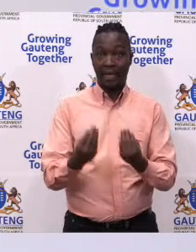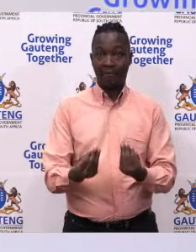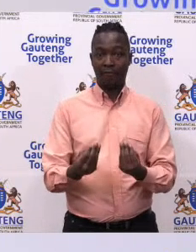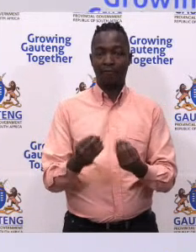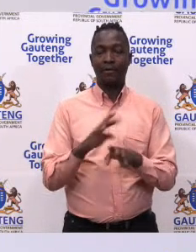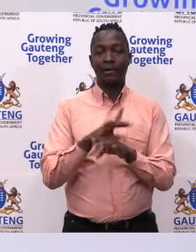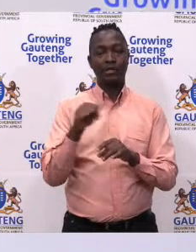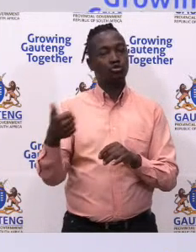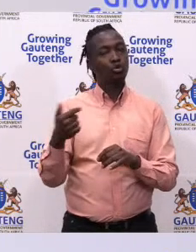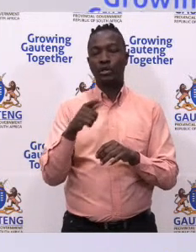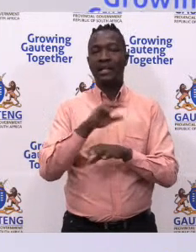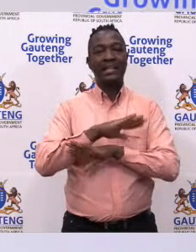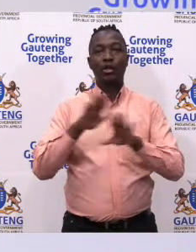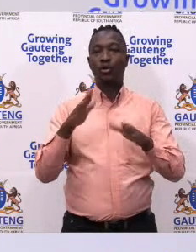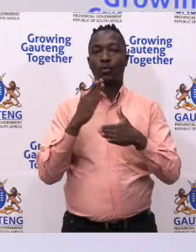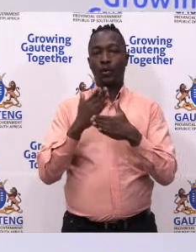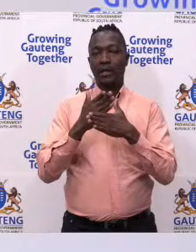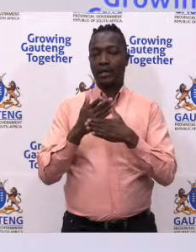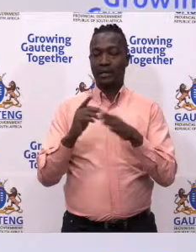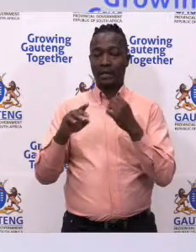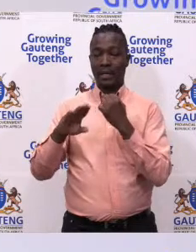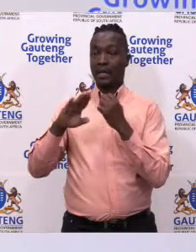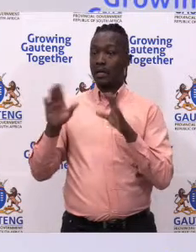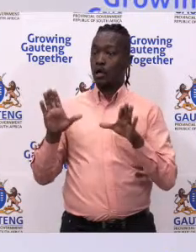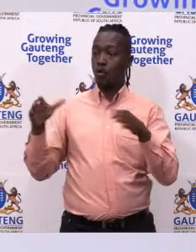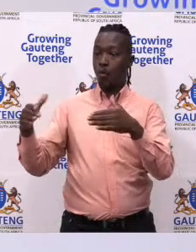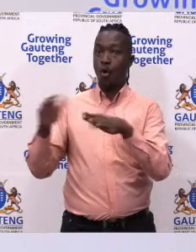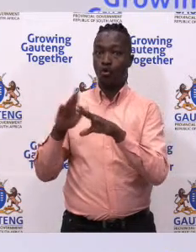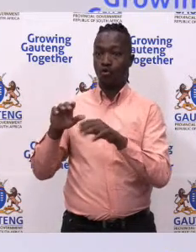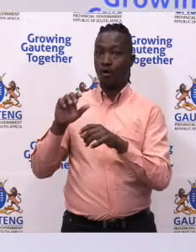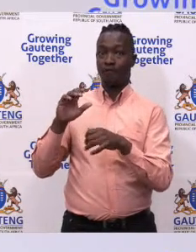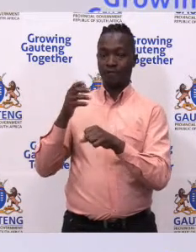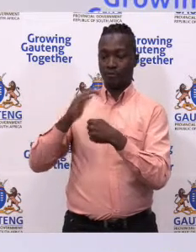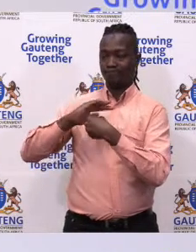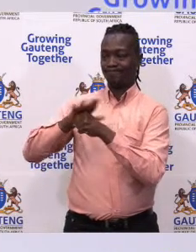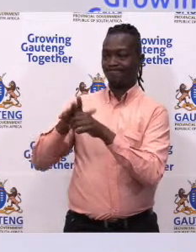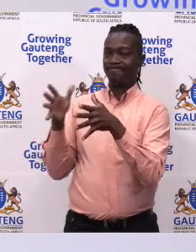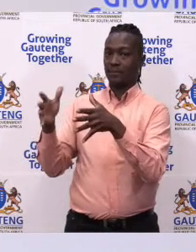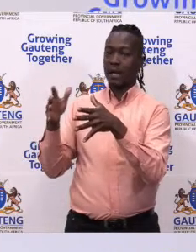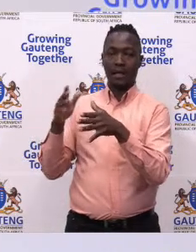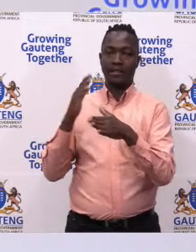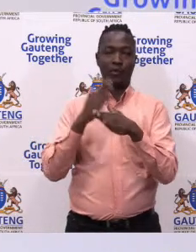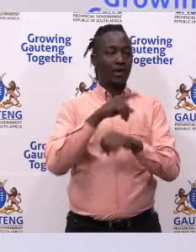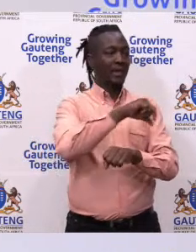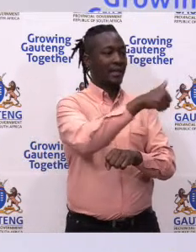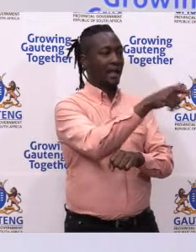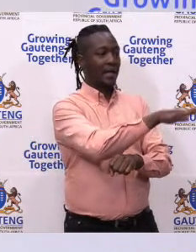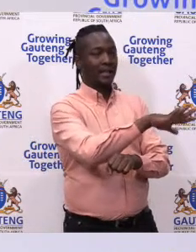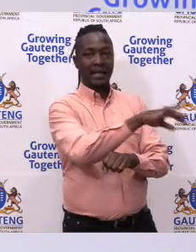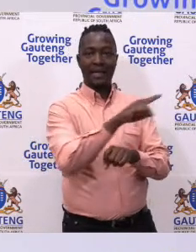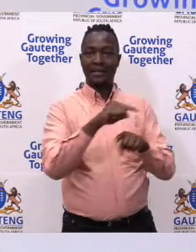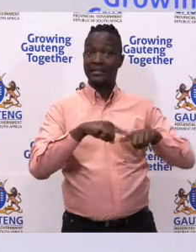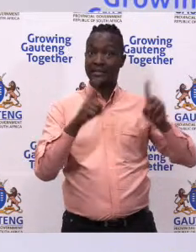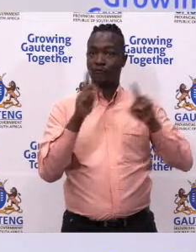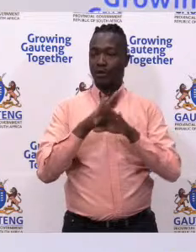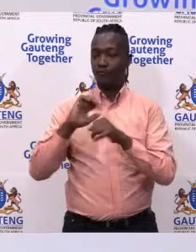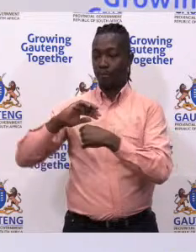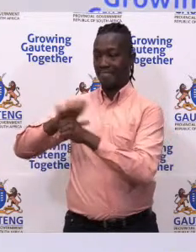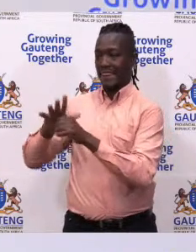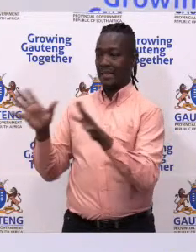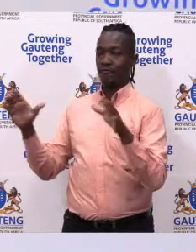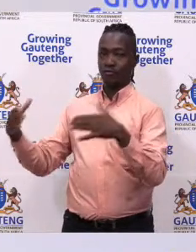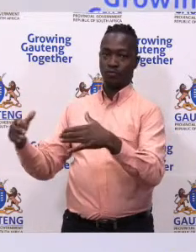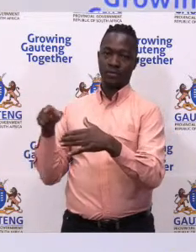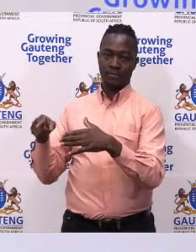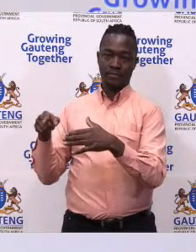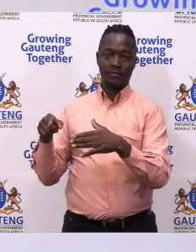not those who are working in the COVID wards, but are those who are working in other wards and in other areas in our facilities. So we are not